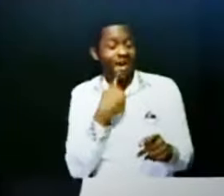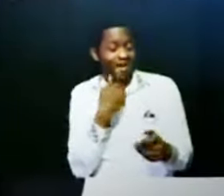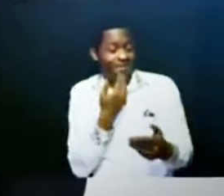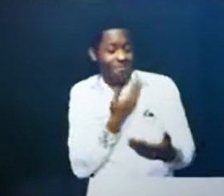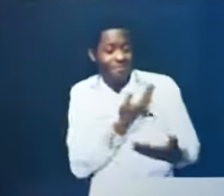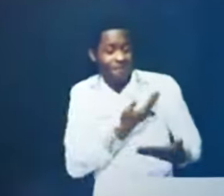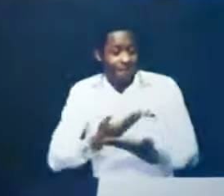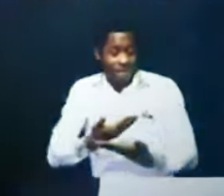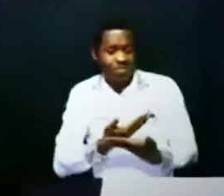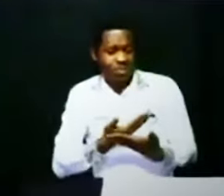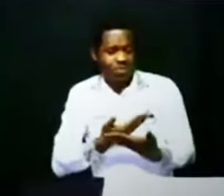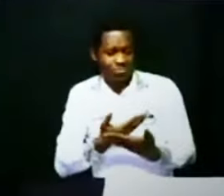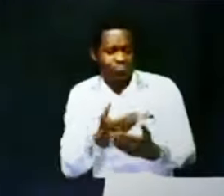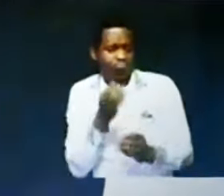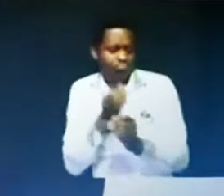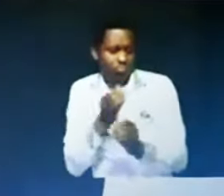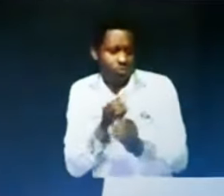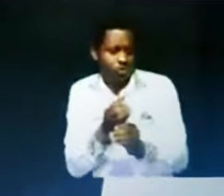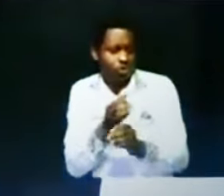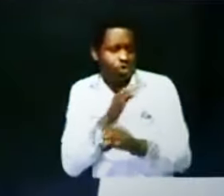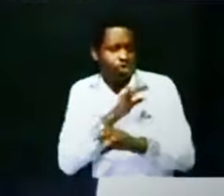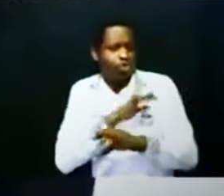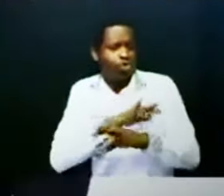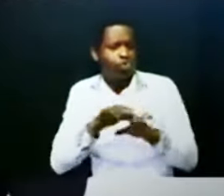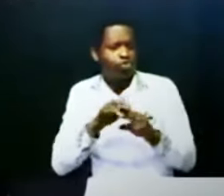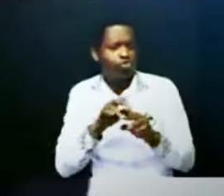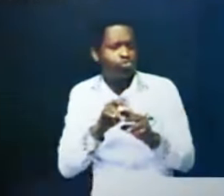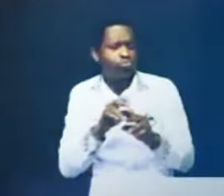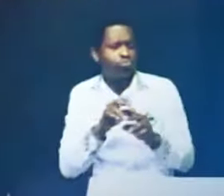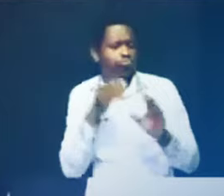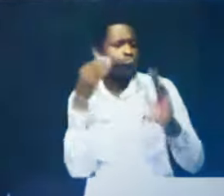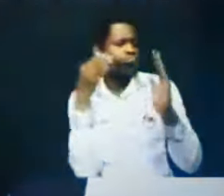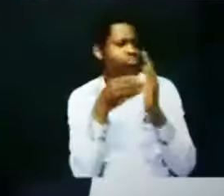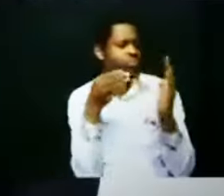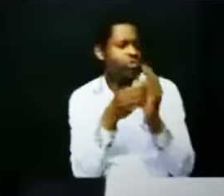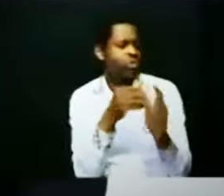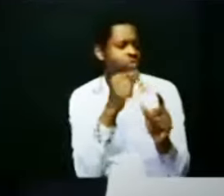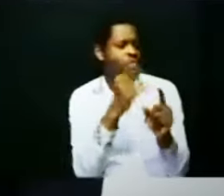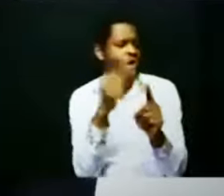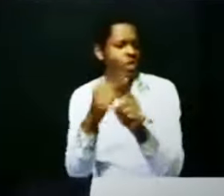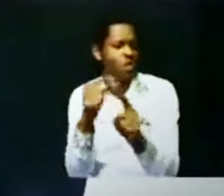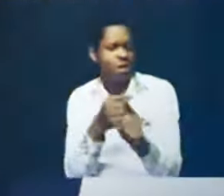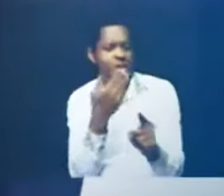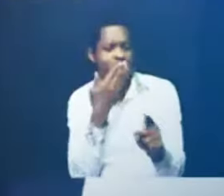Don't be careless with words when they are around. Don't be